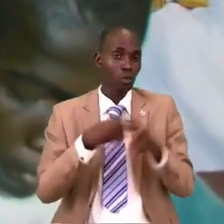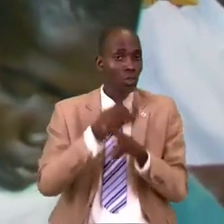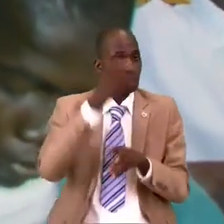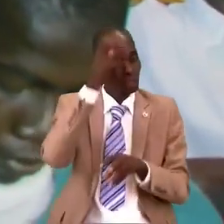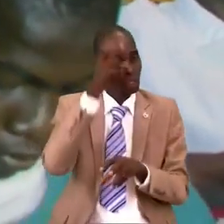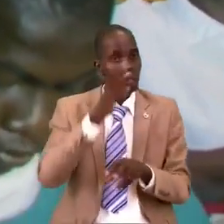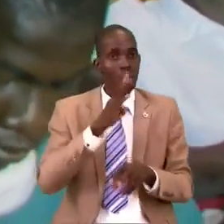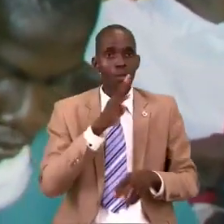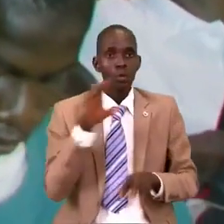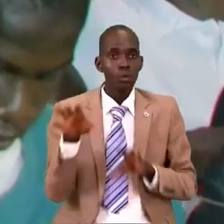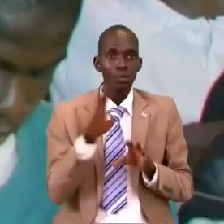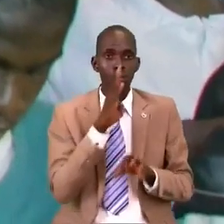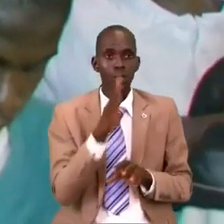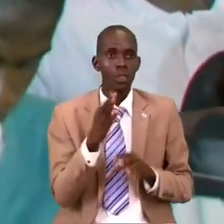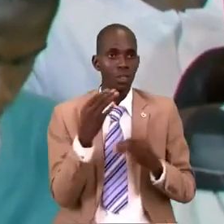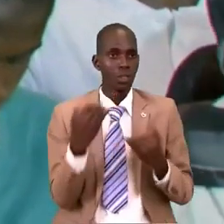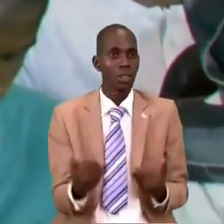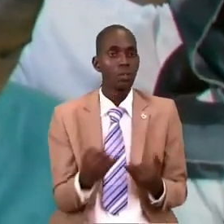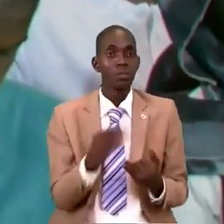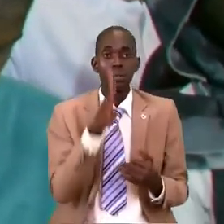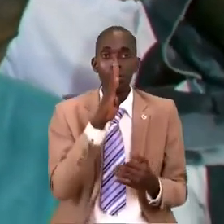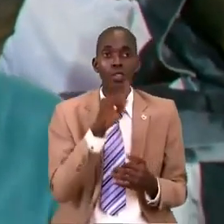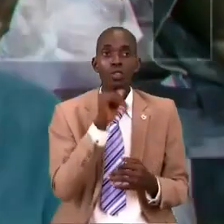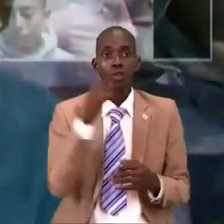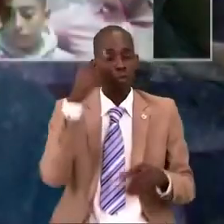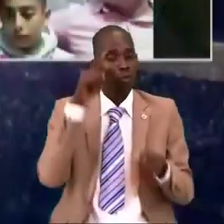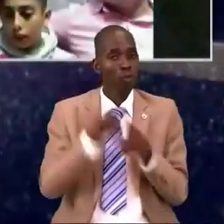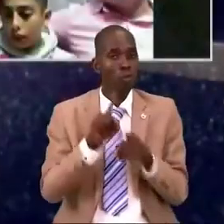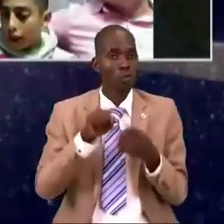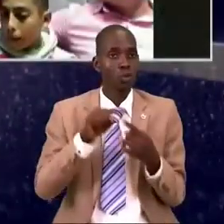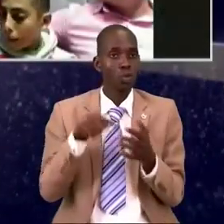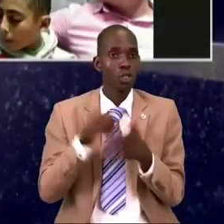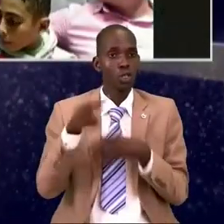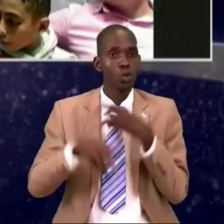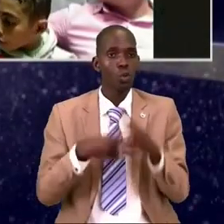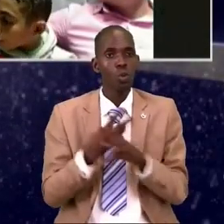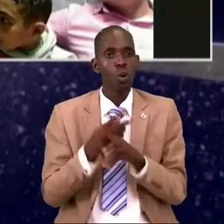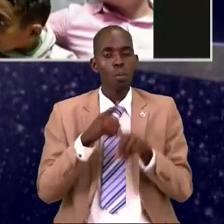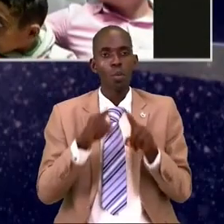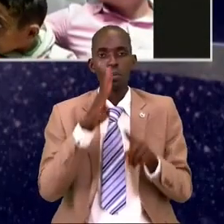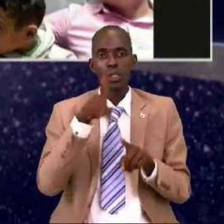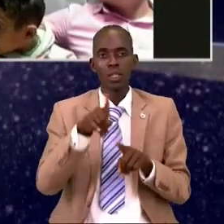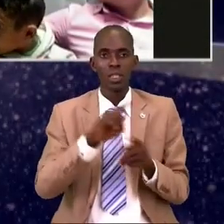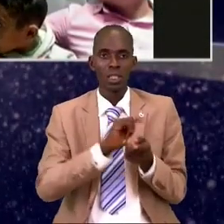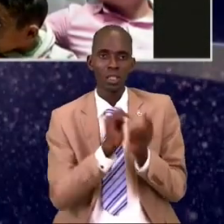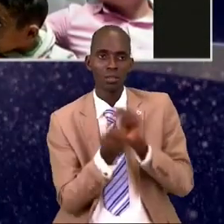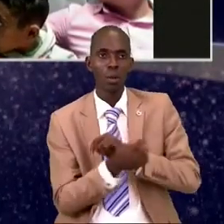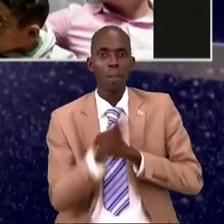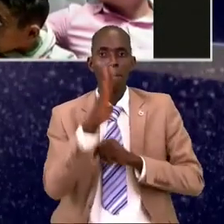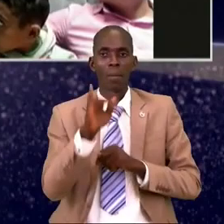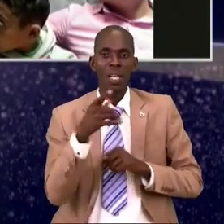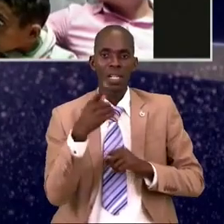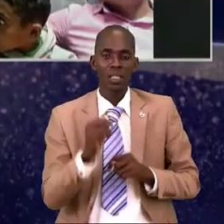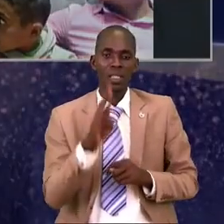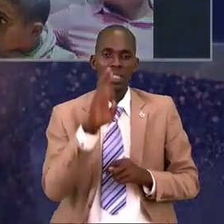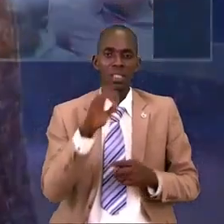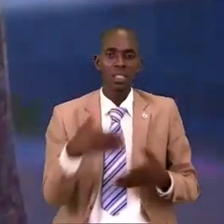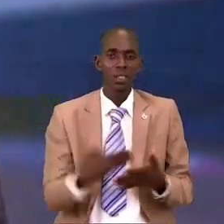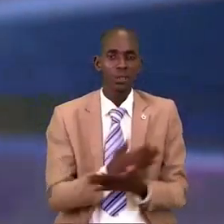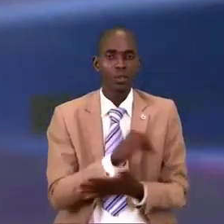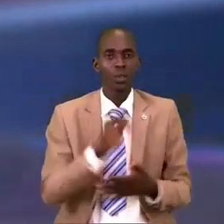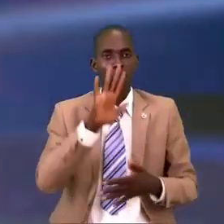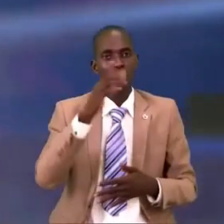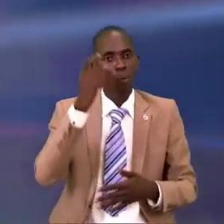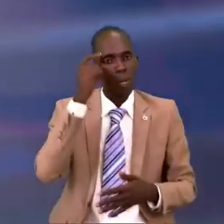mind, that ye may prove what is that good and acceptable and perfect will of God. Matthew